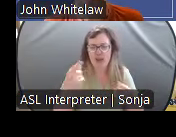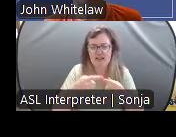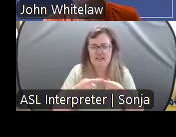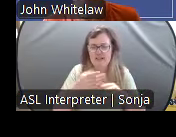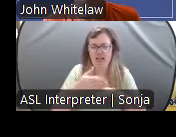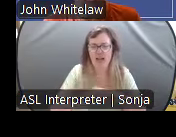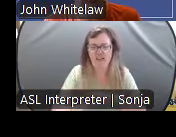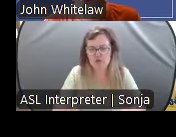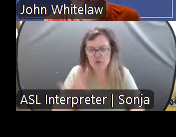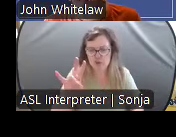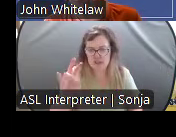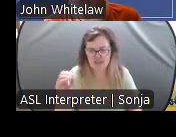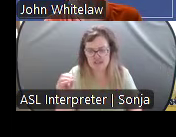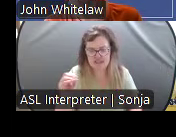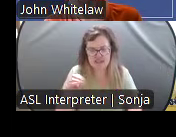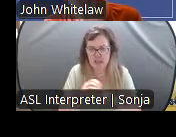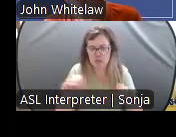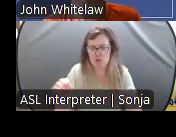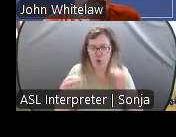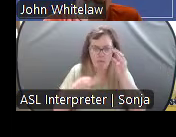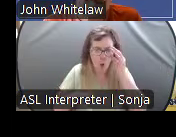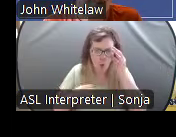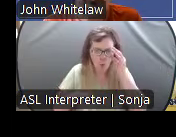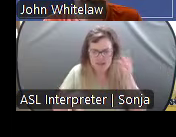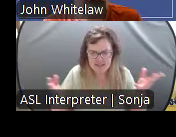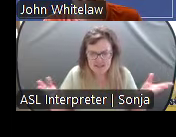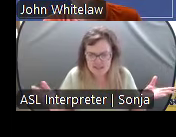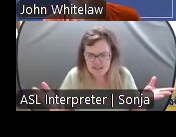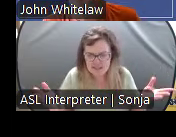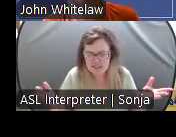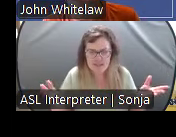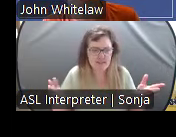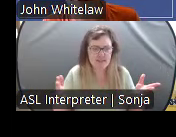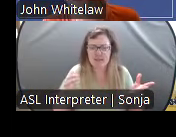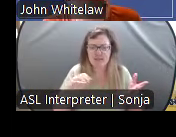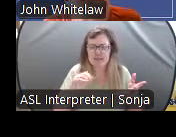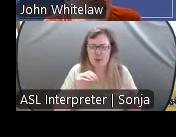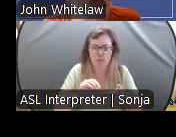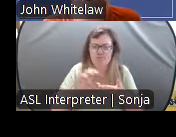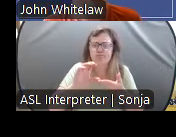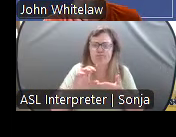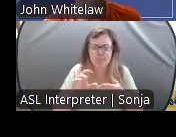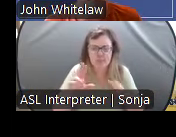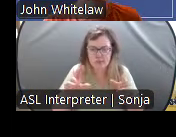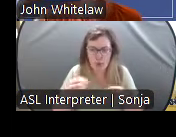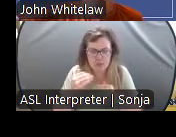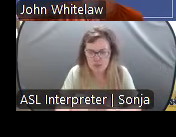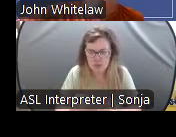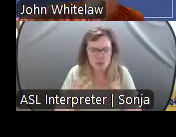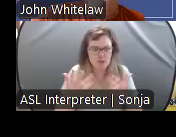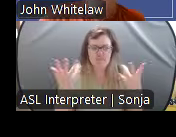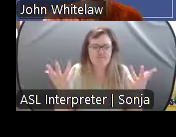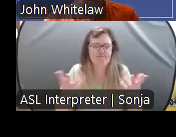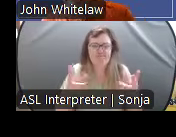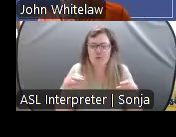70, there's no bonus. There's no bonus for waiting any longer. There's no work restrictions. There is not an